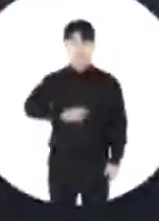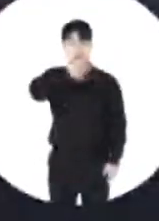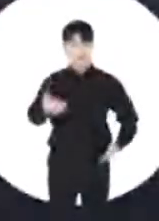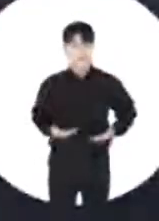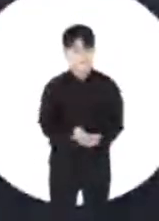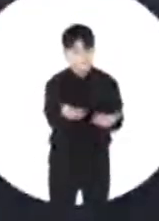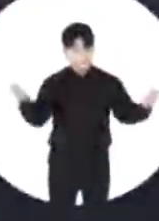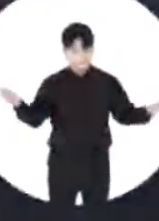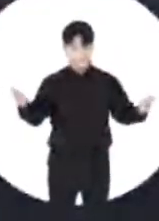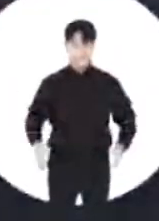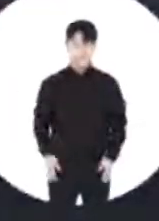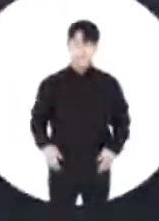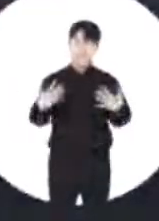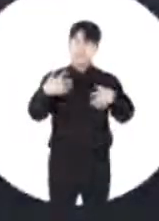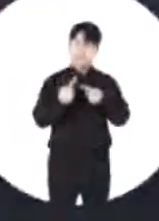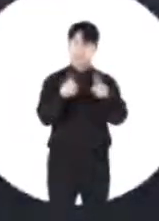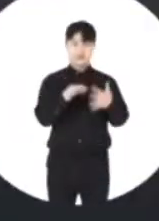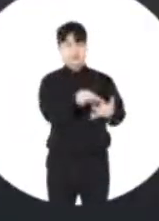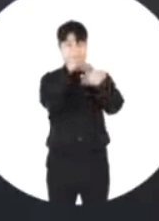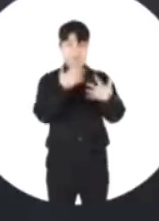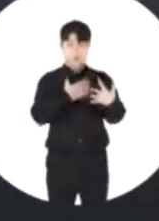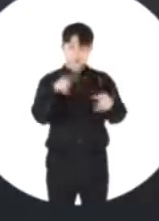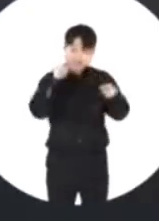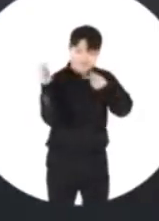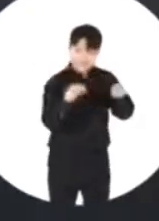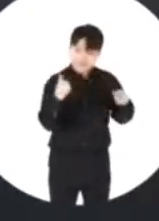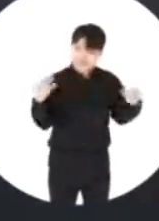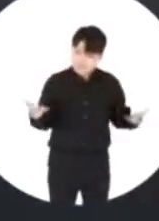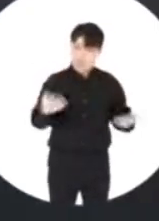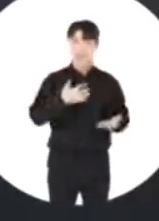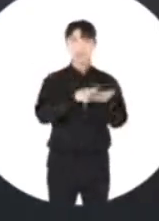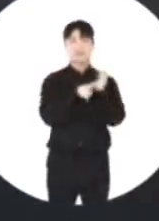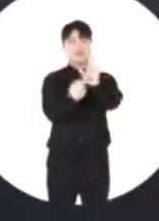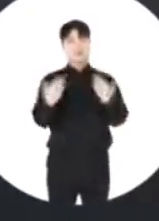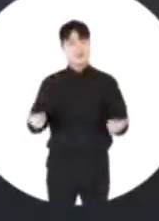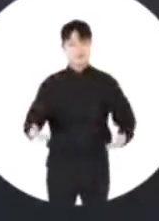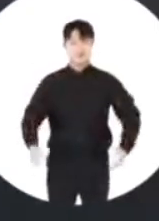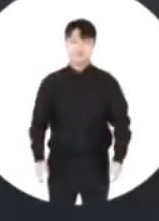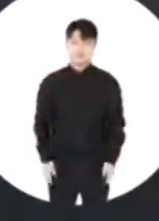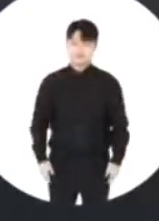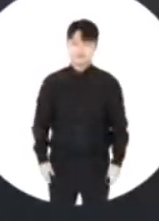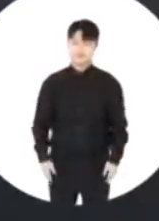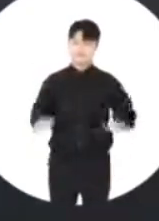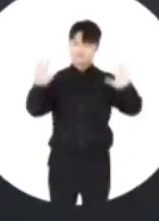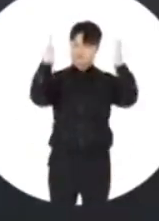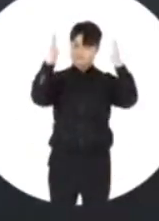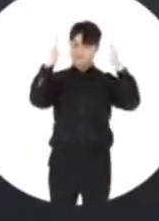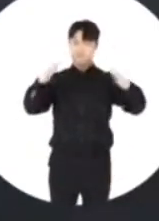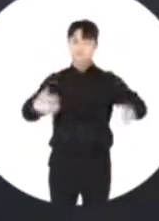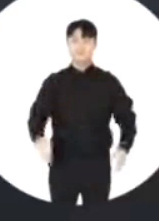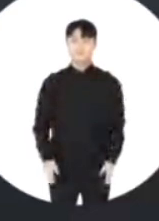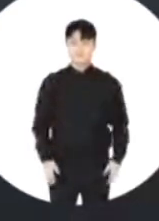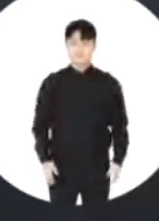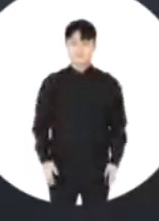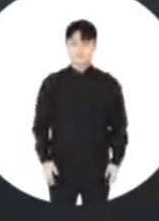Hey guys, I'm extremely excited to share a truly unique collection of products for those of you who want something